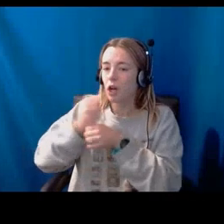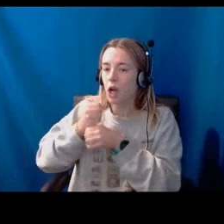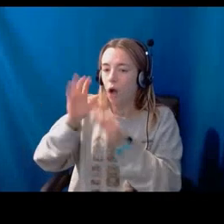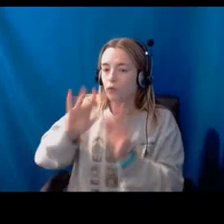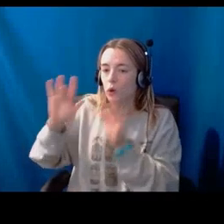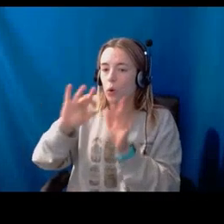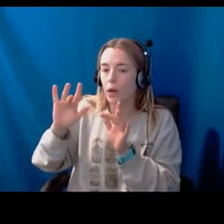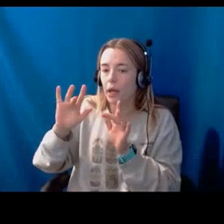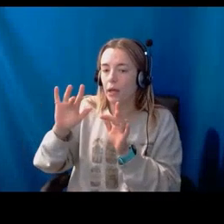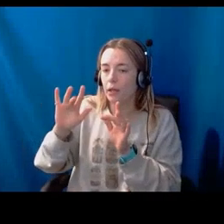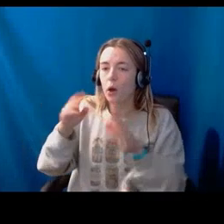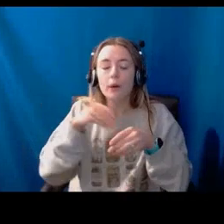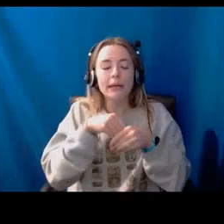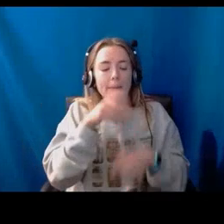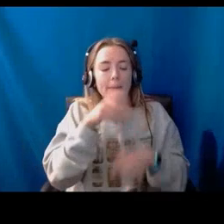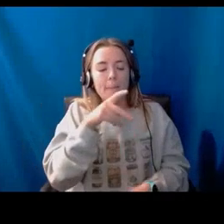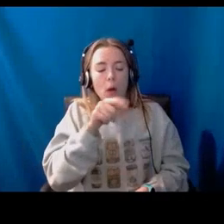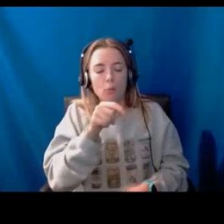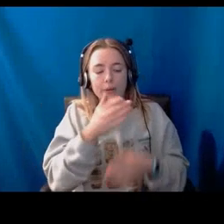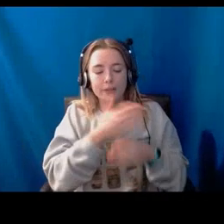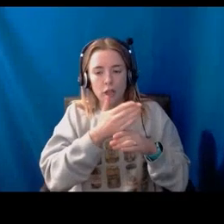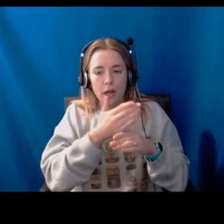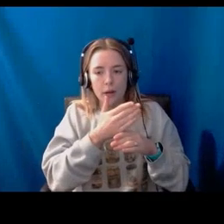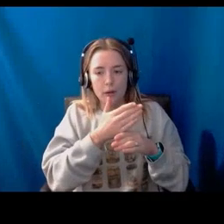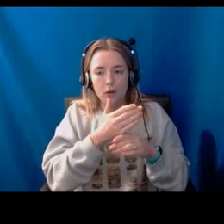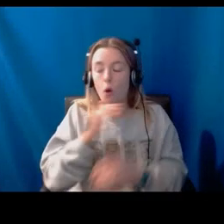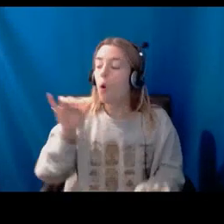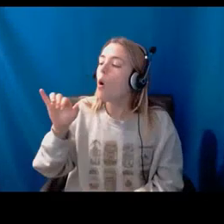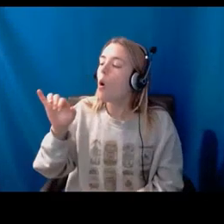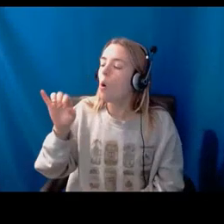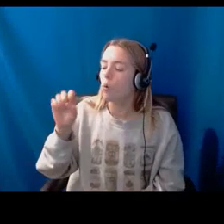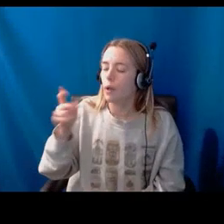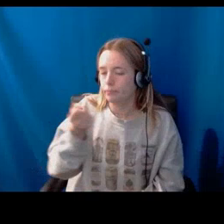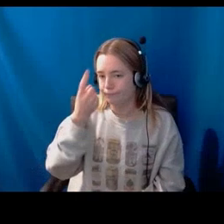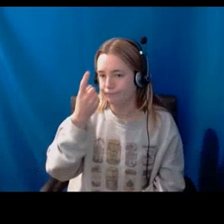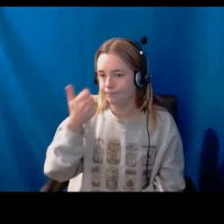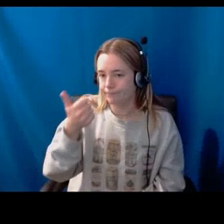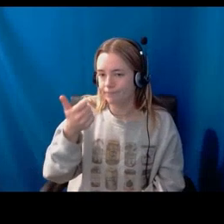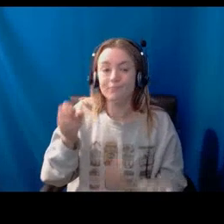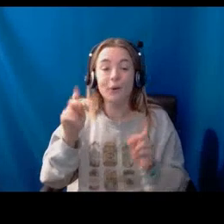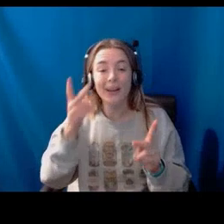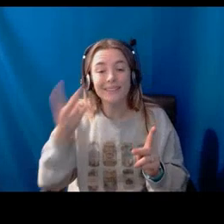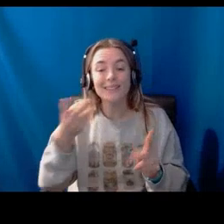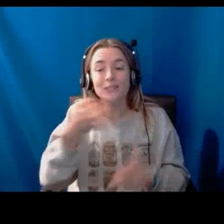PowerPoint that I shared. Okay, got you. Thank you. Yep.